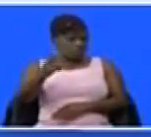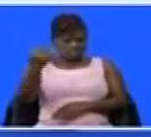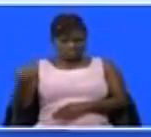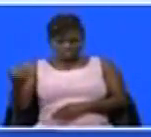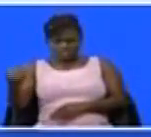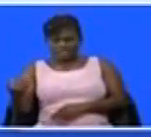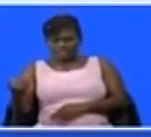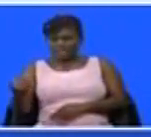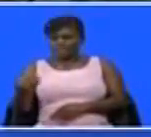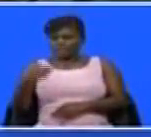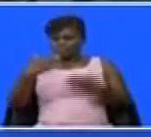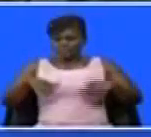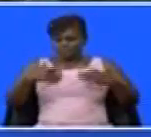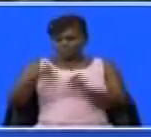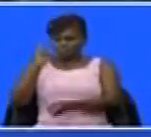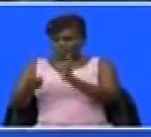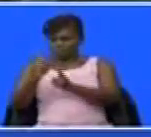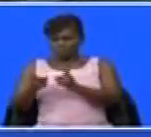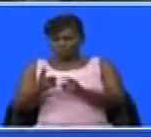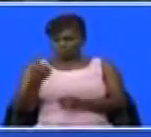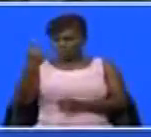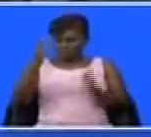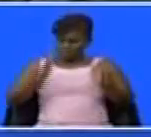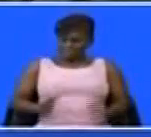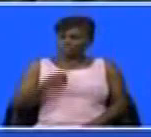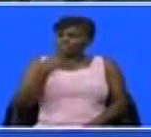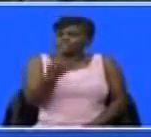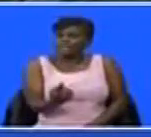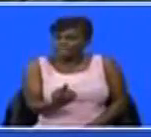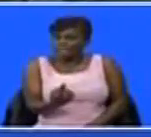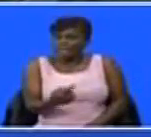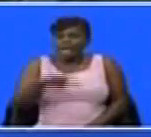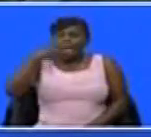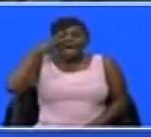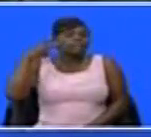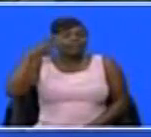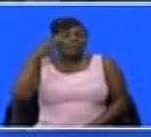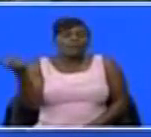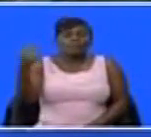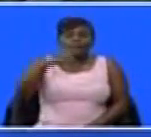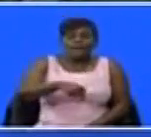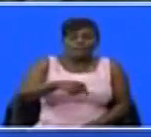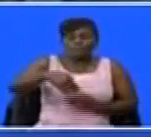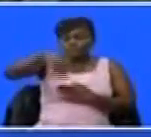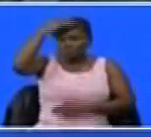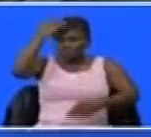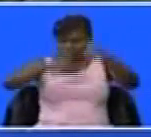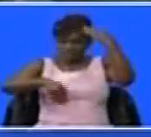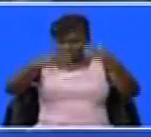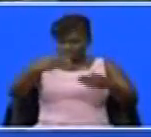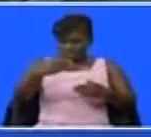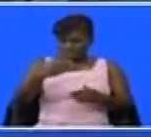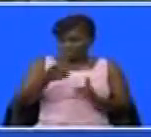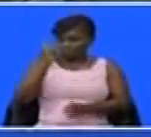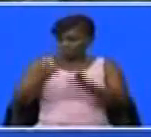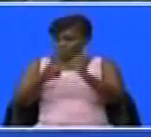staff scamper for safety. All of a sudden, mojeto akatuambia kuna alshababu wameingia Strathmore. Sindi tukatoka